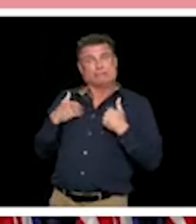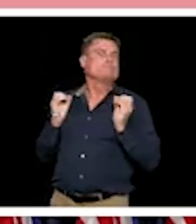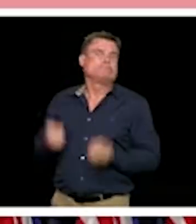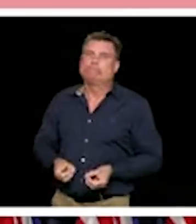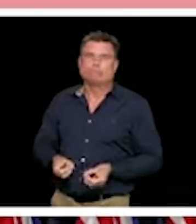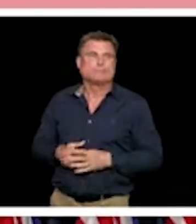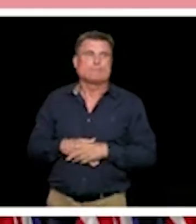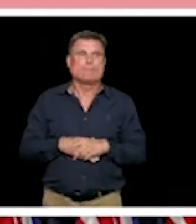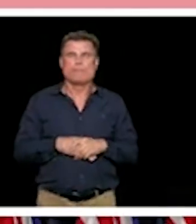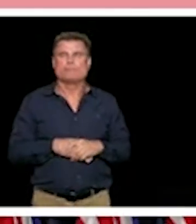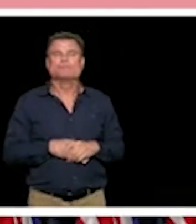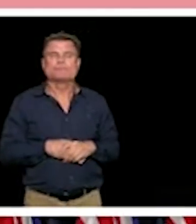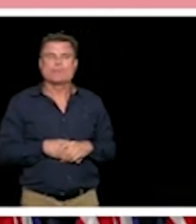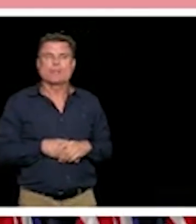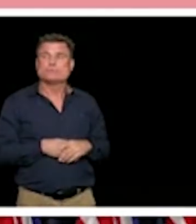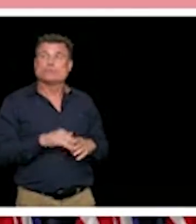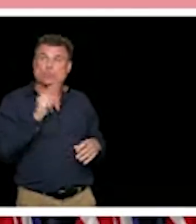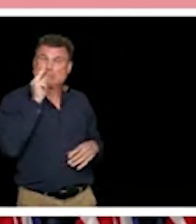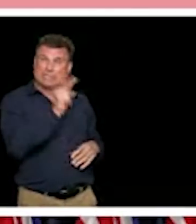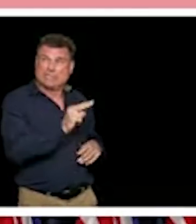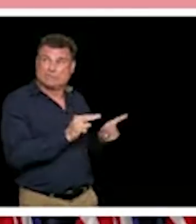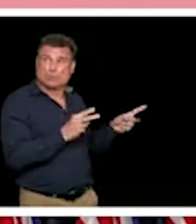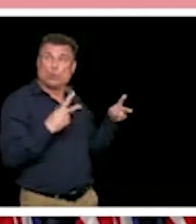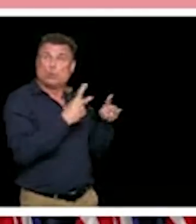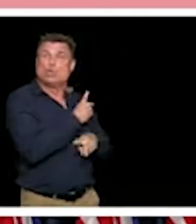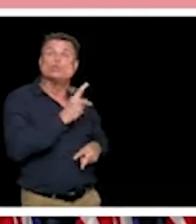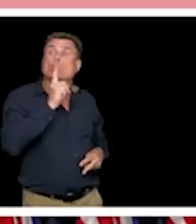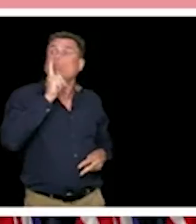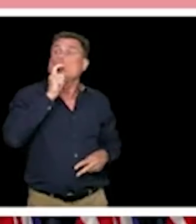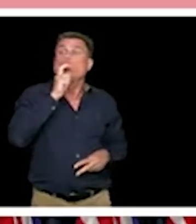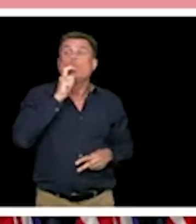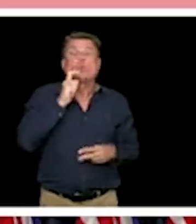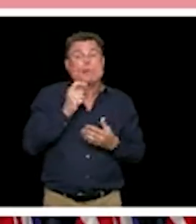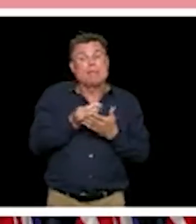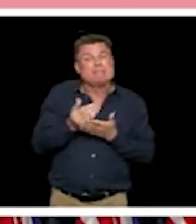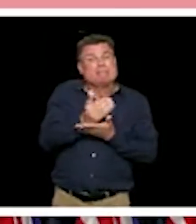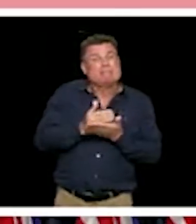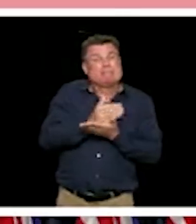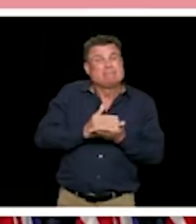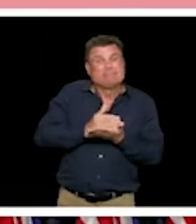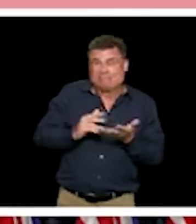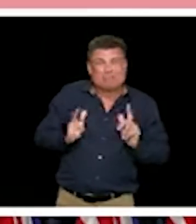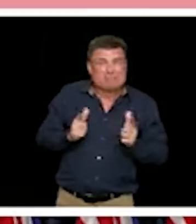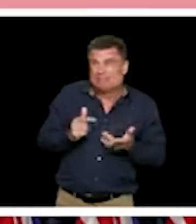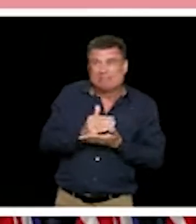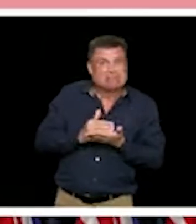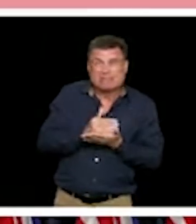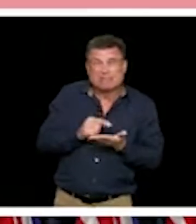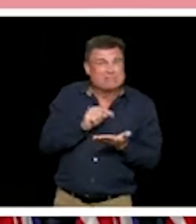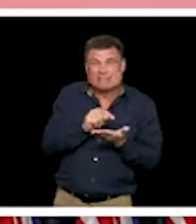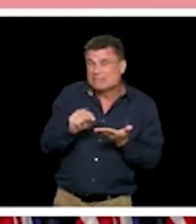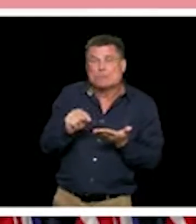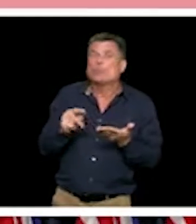more likely to have chronic health conditions, experience increased concern about their health, were less able to stay